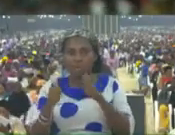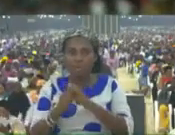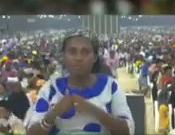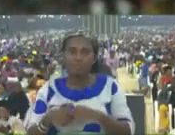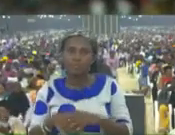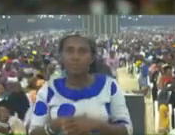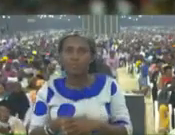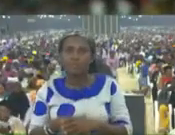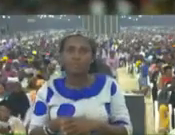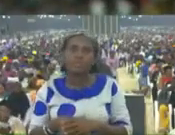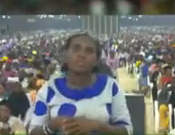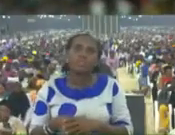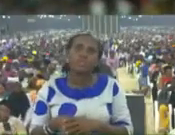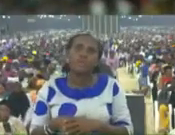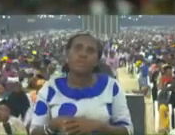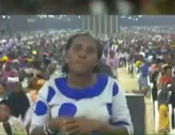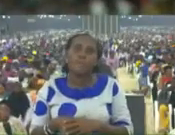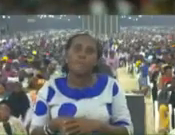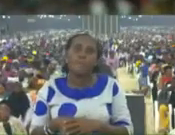She watched